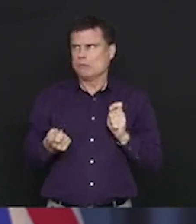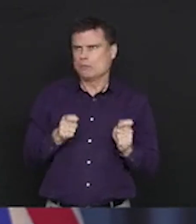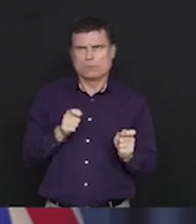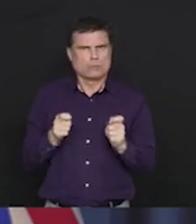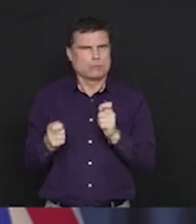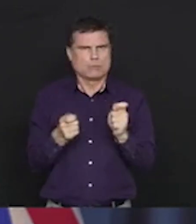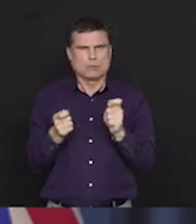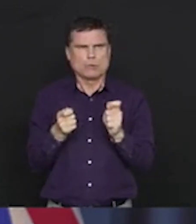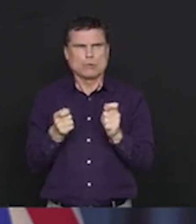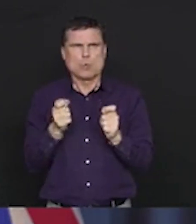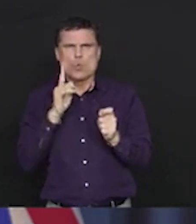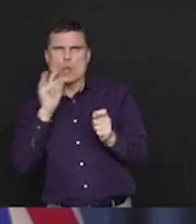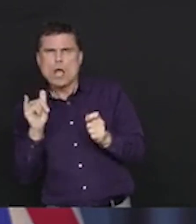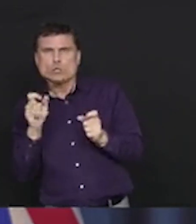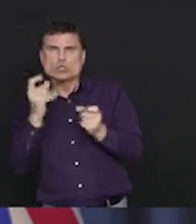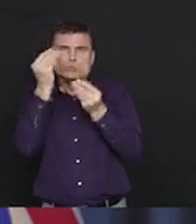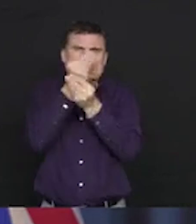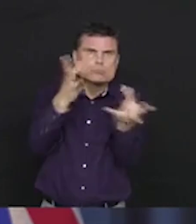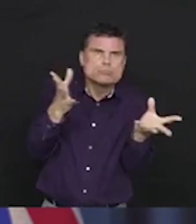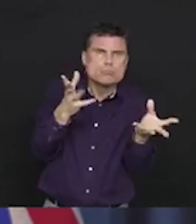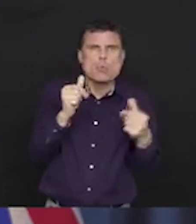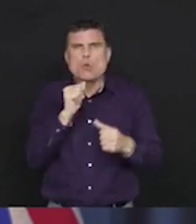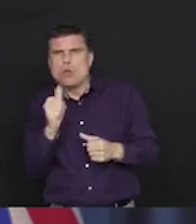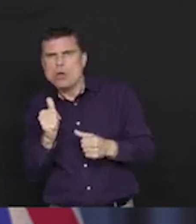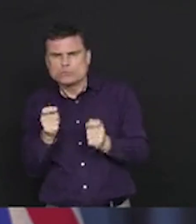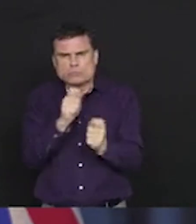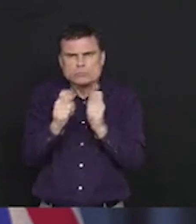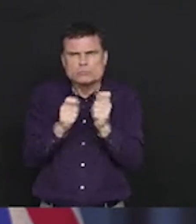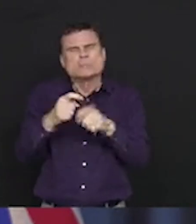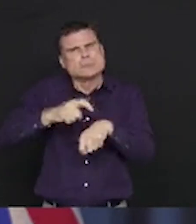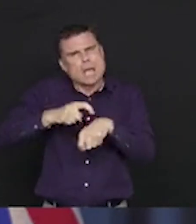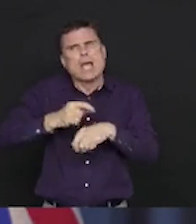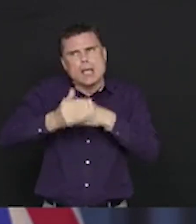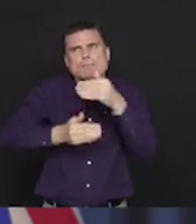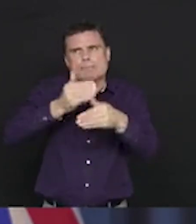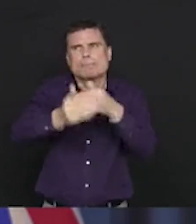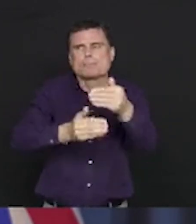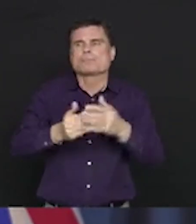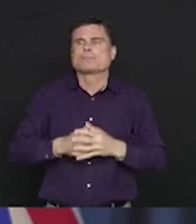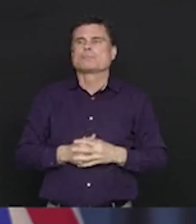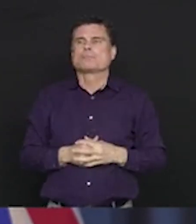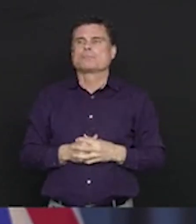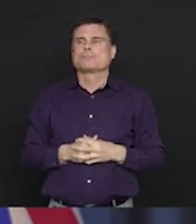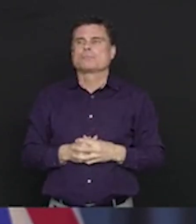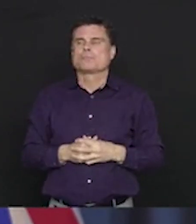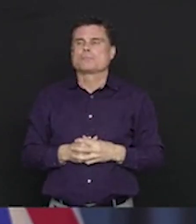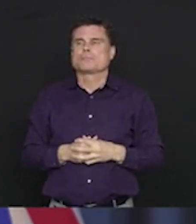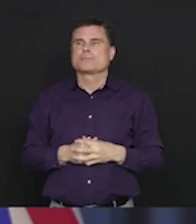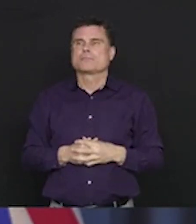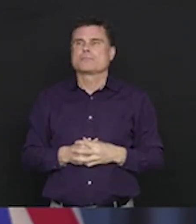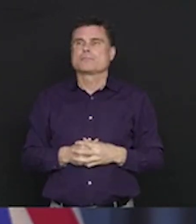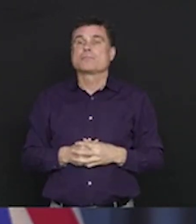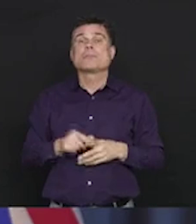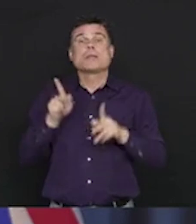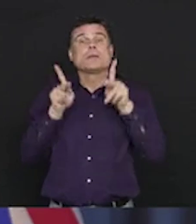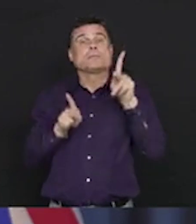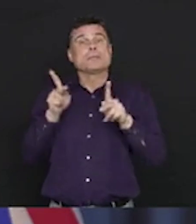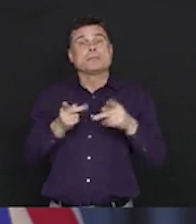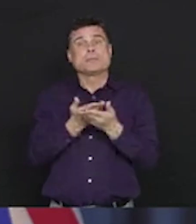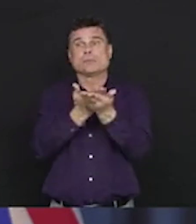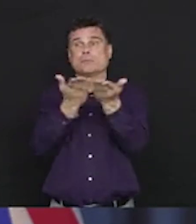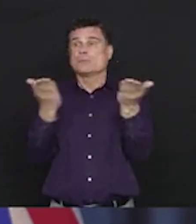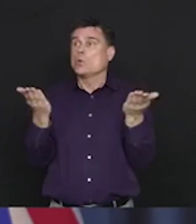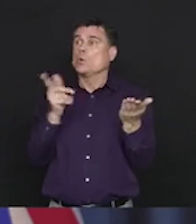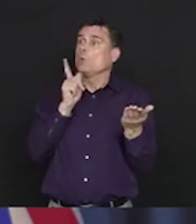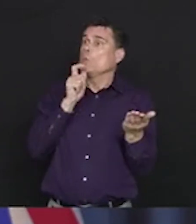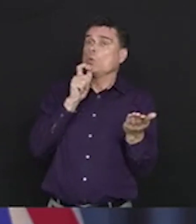incredibly important to make sure that they were not individually identifiable. Because with this disease, as with many